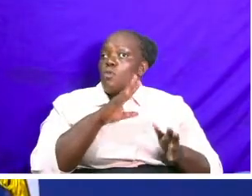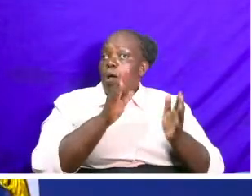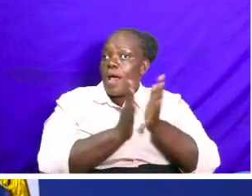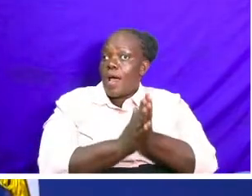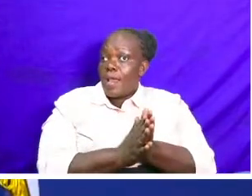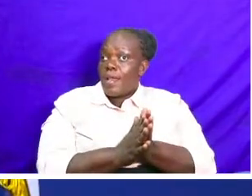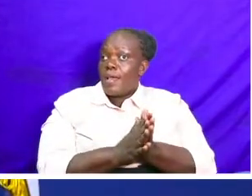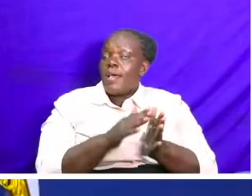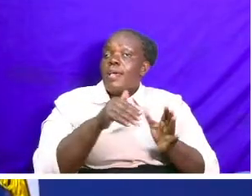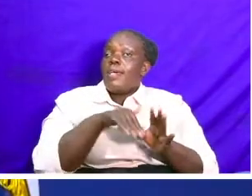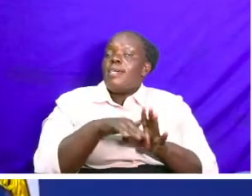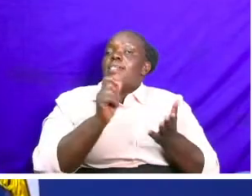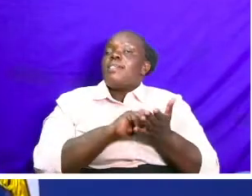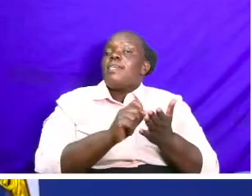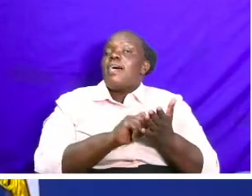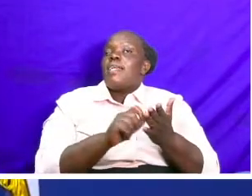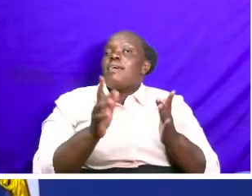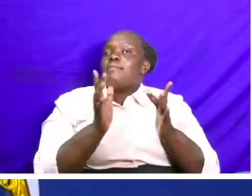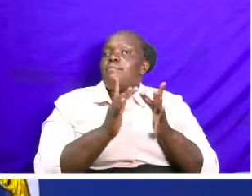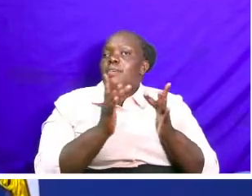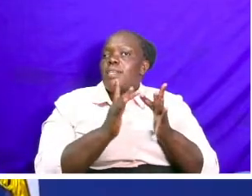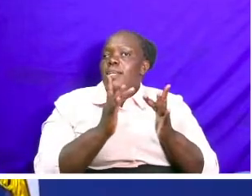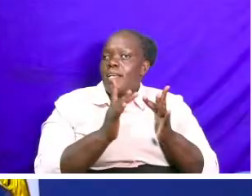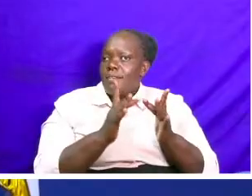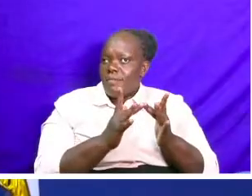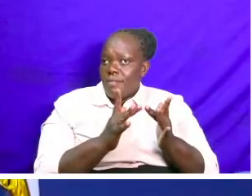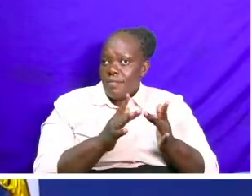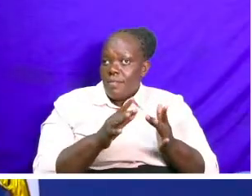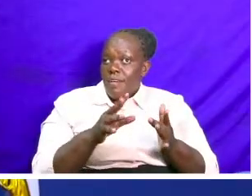in writing via email